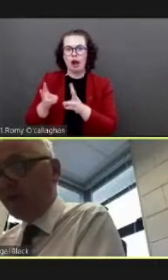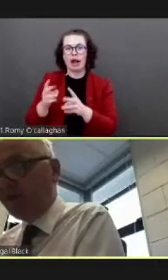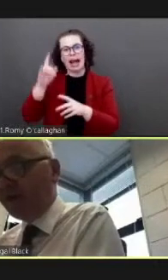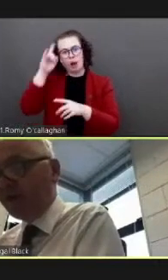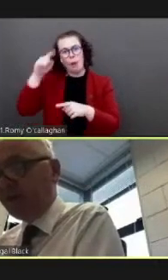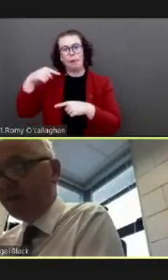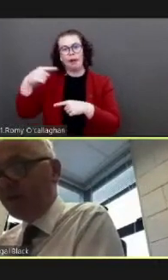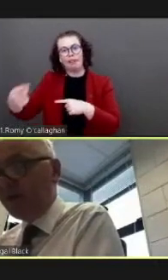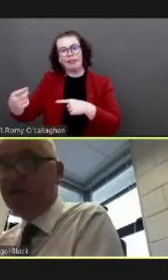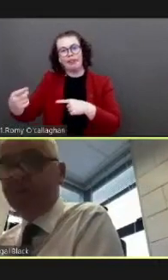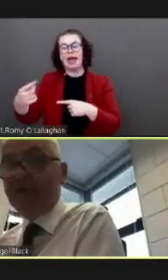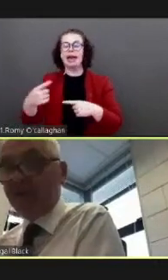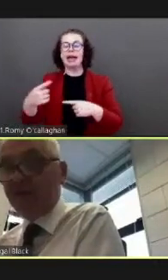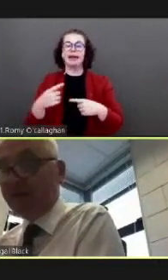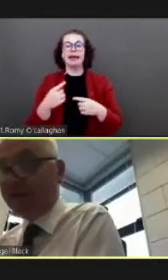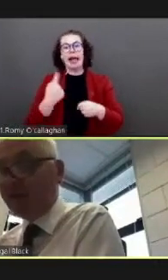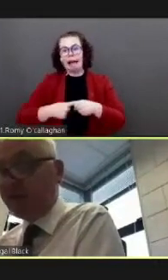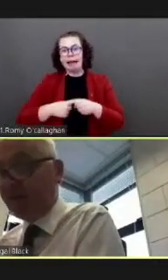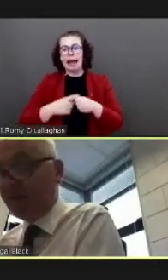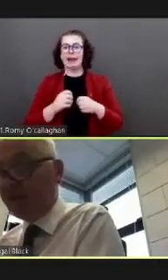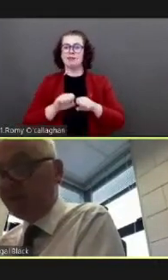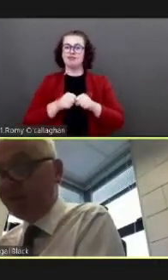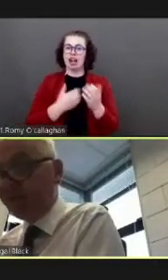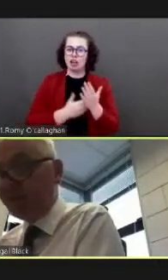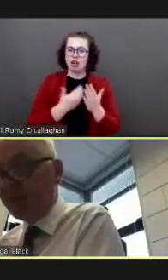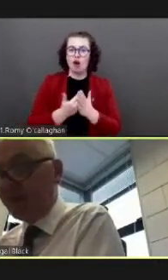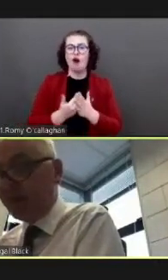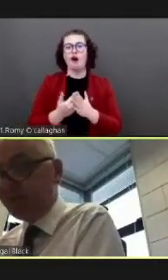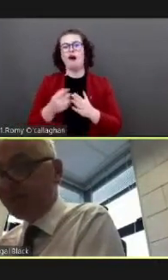of reoffending and ultimately save the taxpayer money.